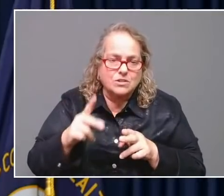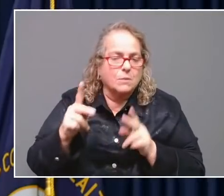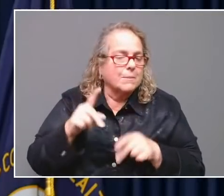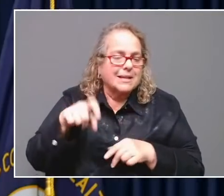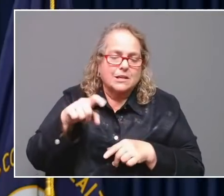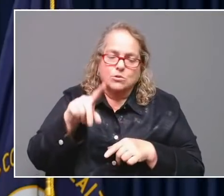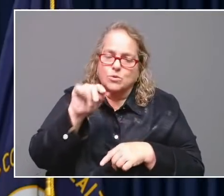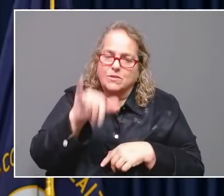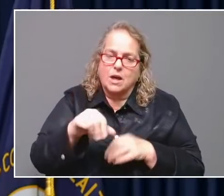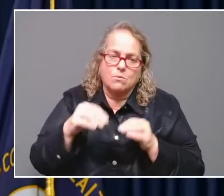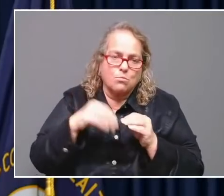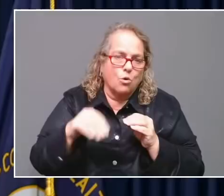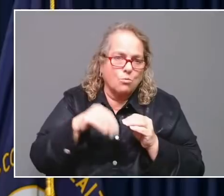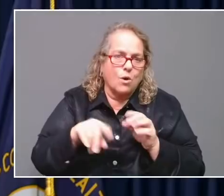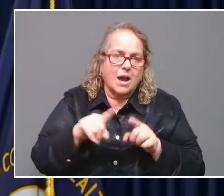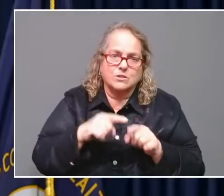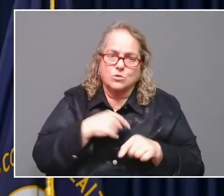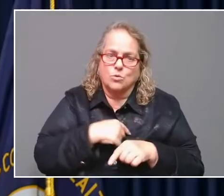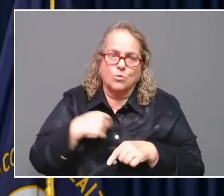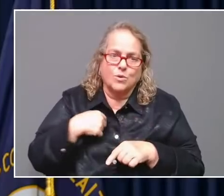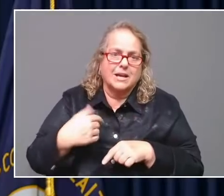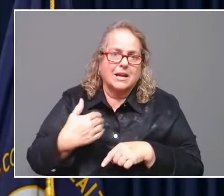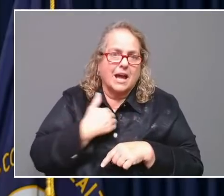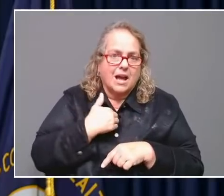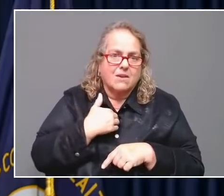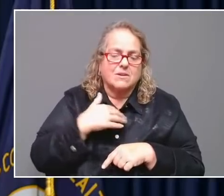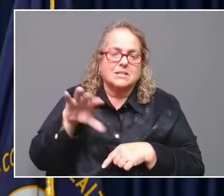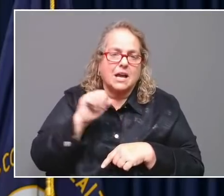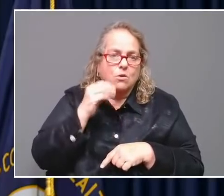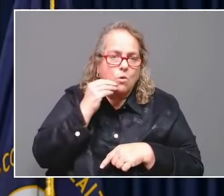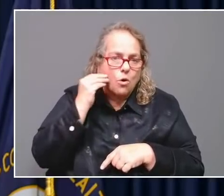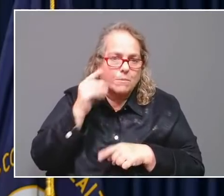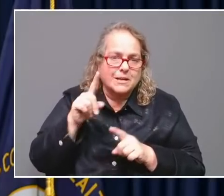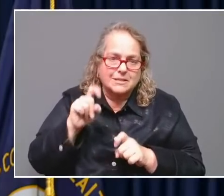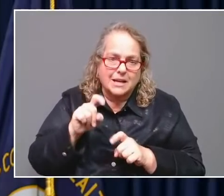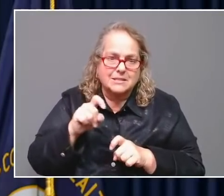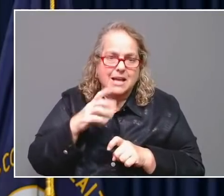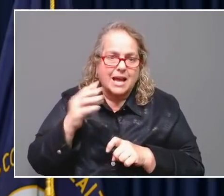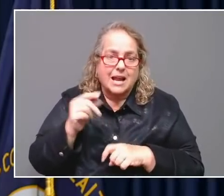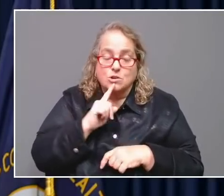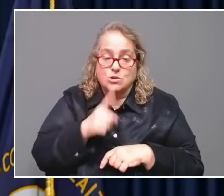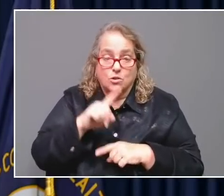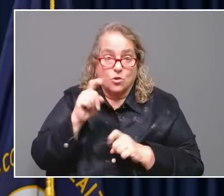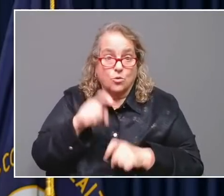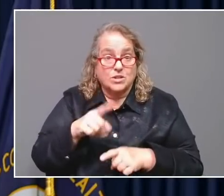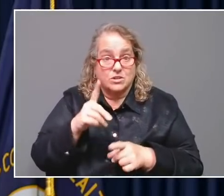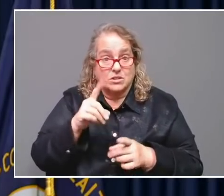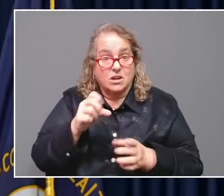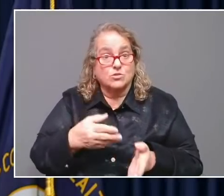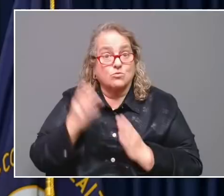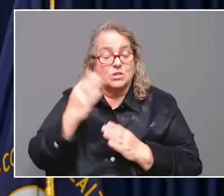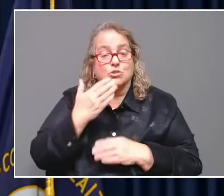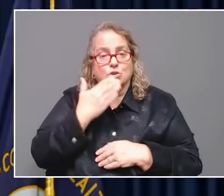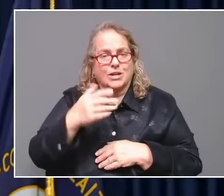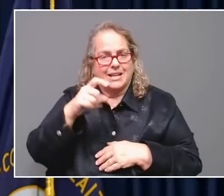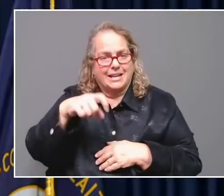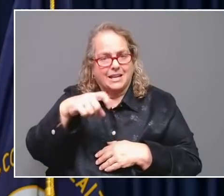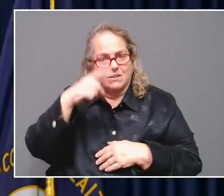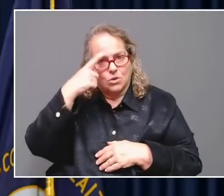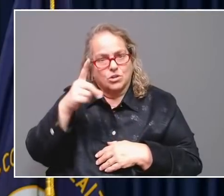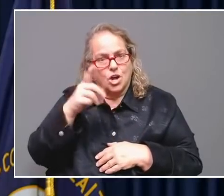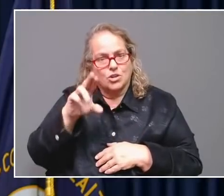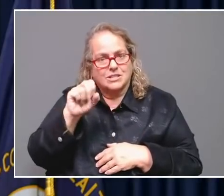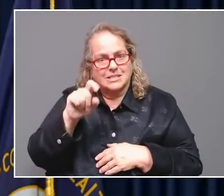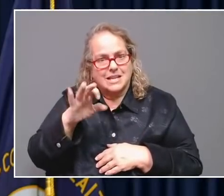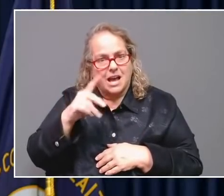more and more as we have these take-home tests. And actually, the question raises a really good need, I think, Dr. Stack, for us to put